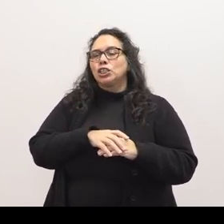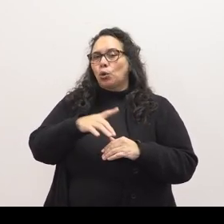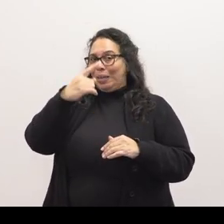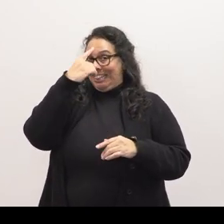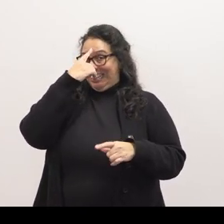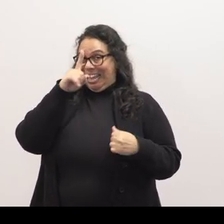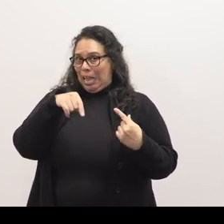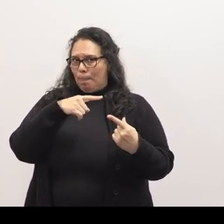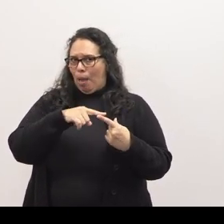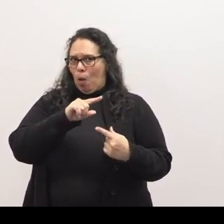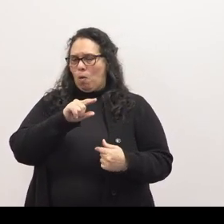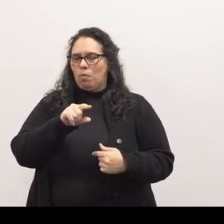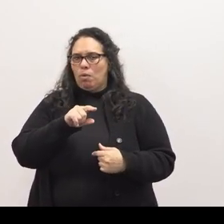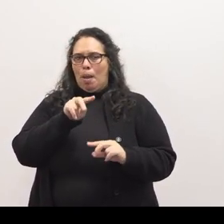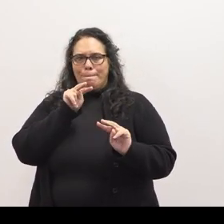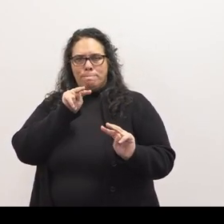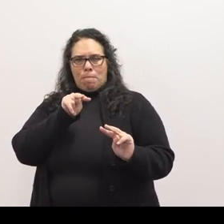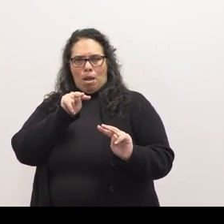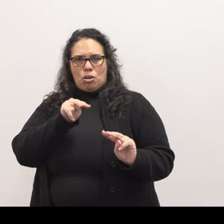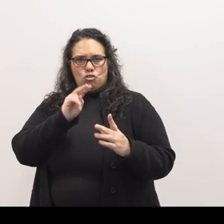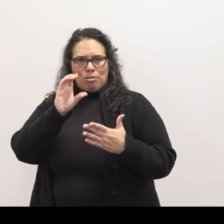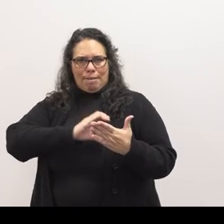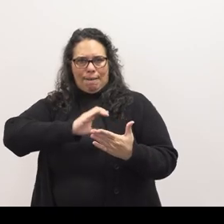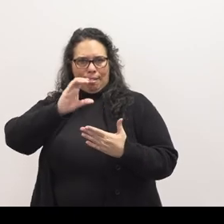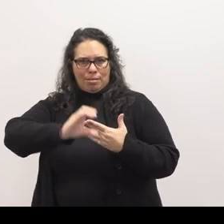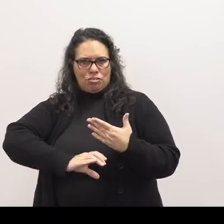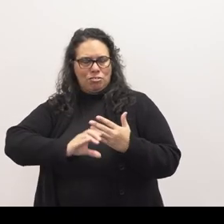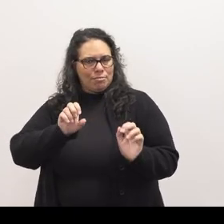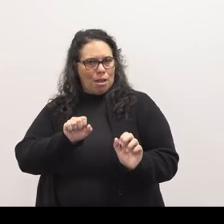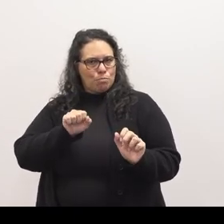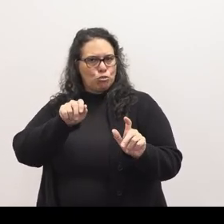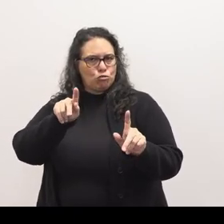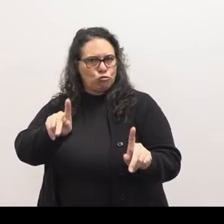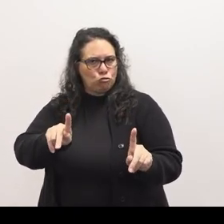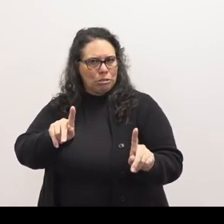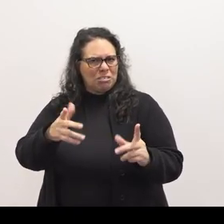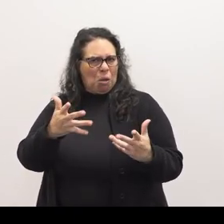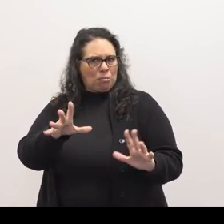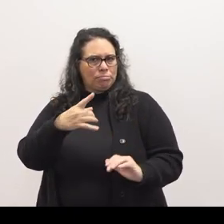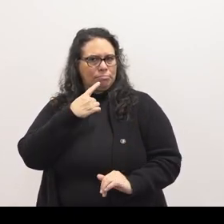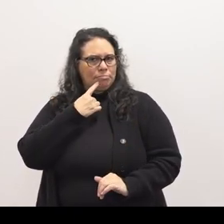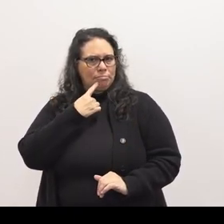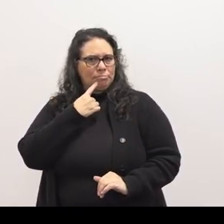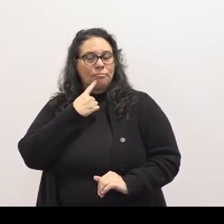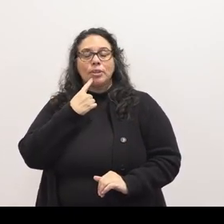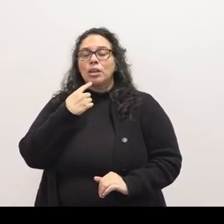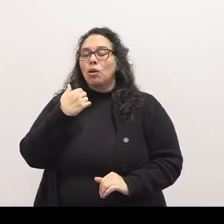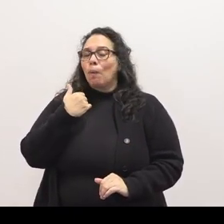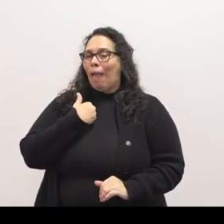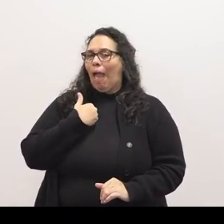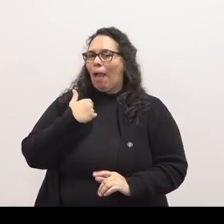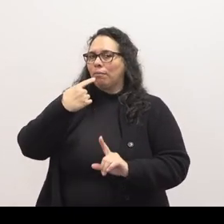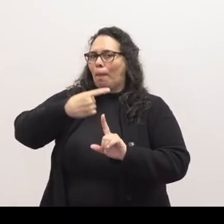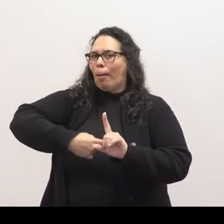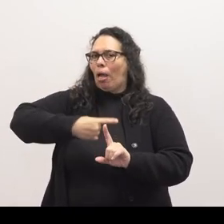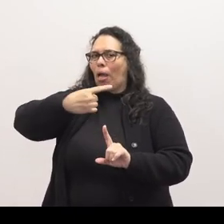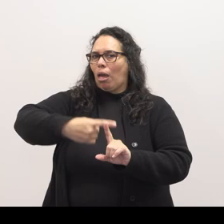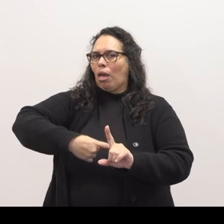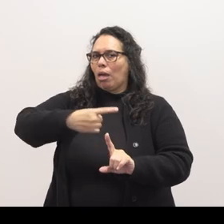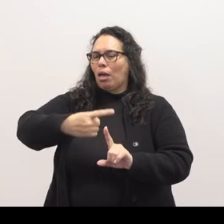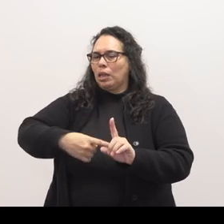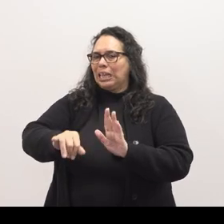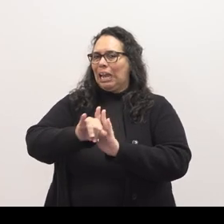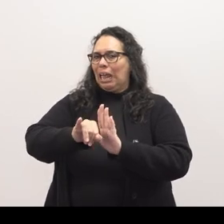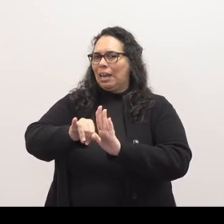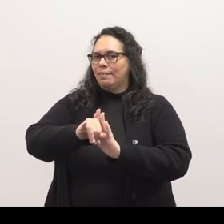about that monitoring calendar and those opportunities, as I mentioned, we have some months that we've identified that those